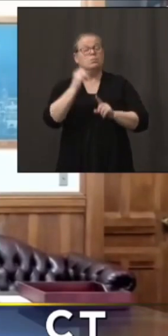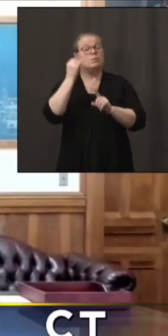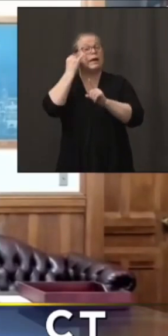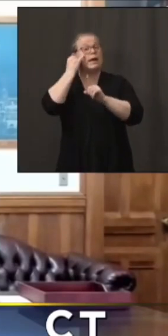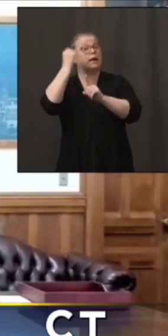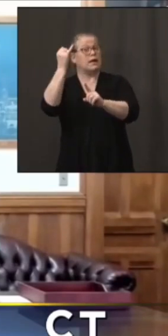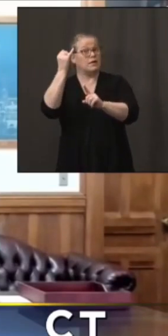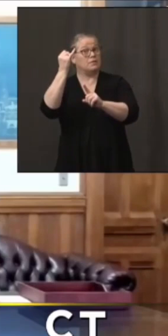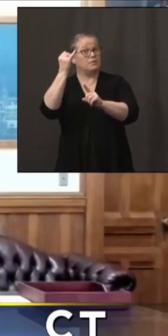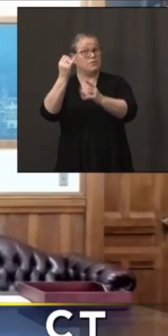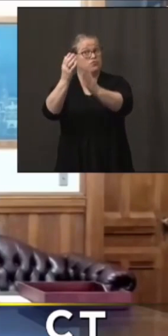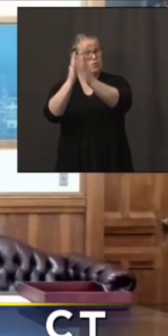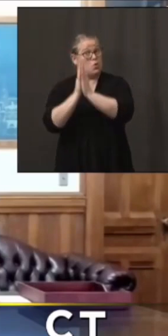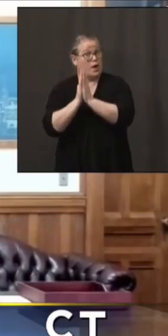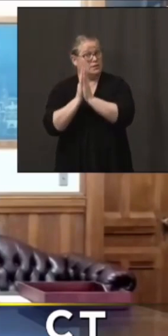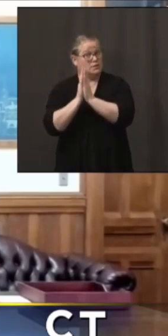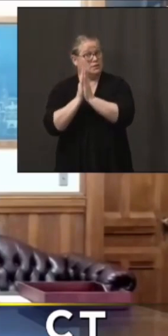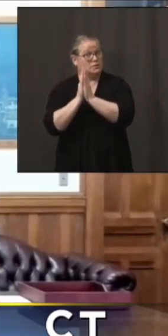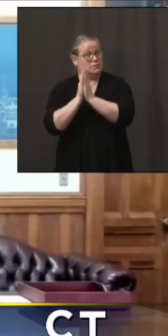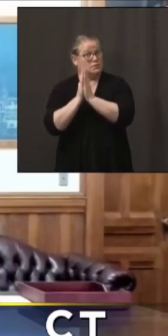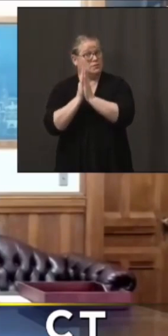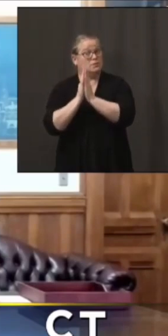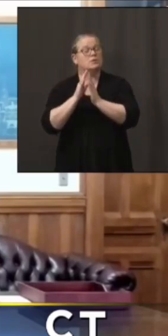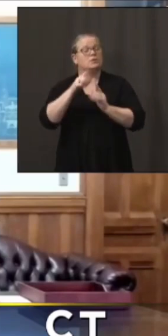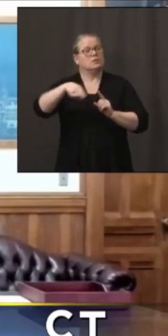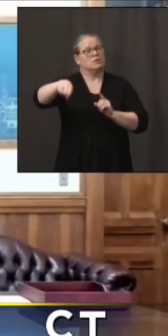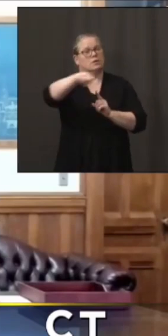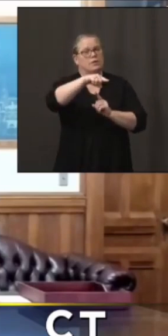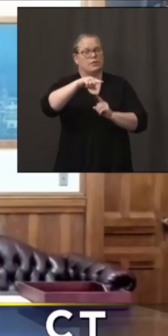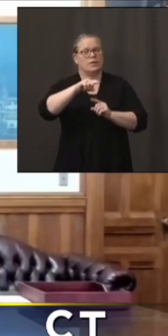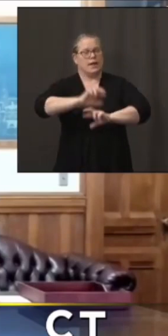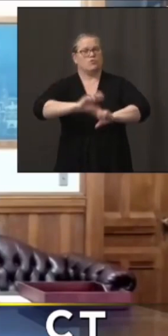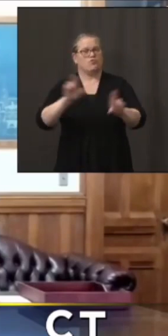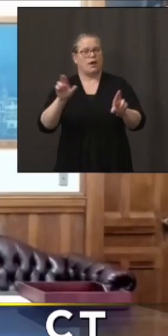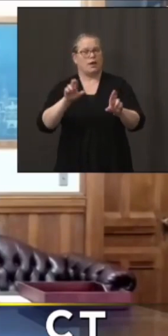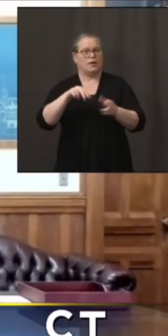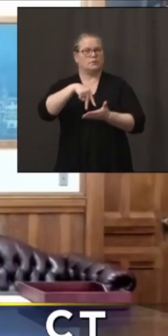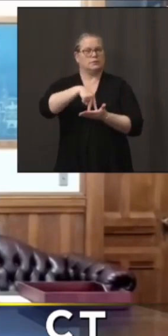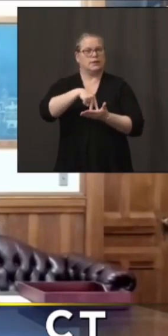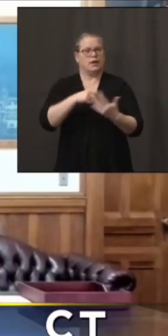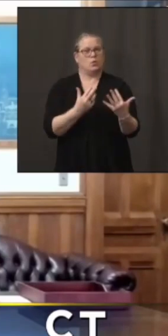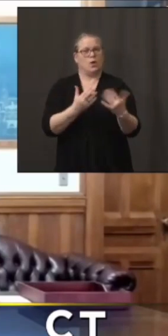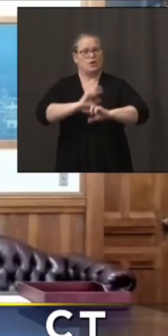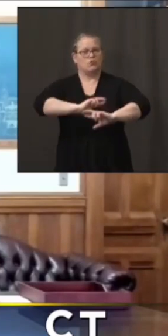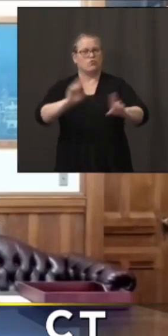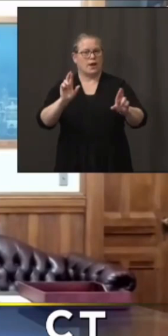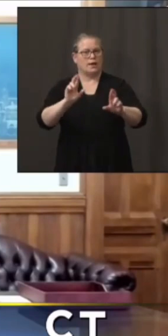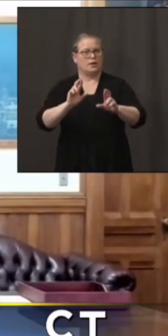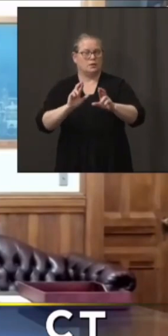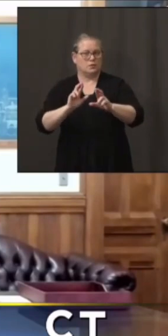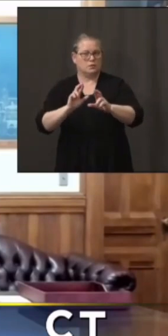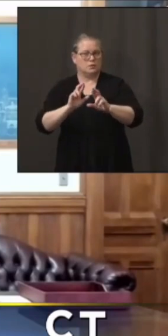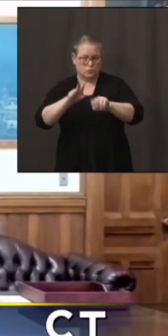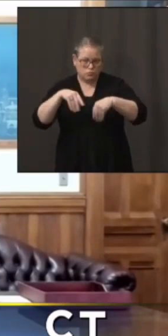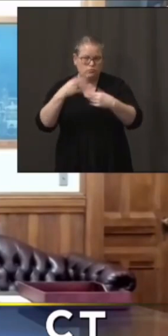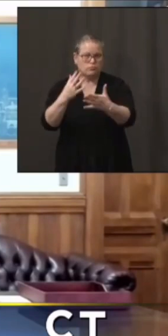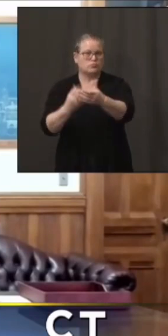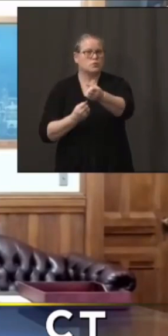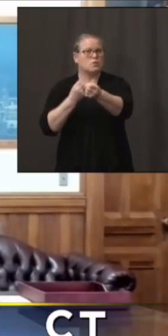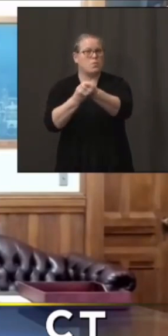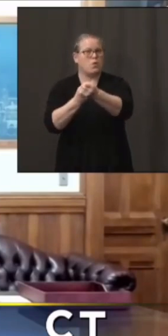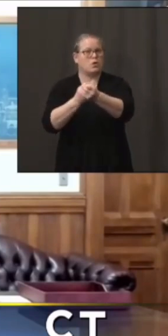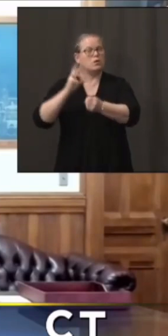come into the Connecticut National Guard that we stand ready to provide support to our partners down in D.C. At this